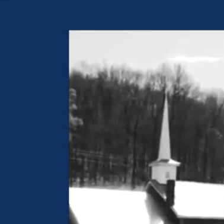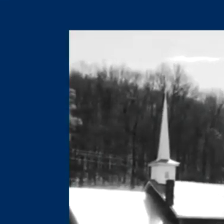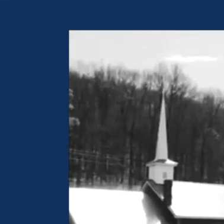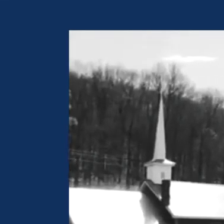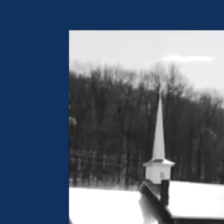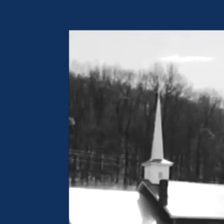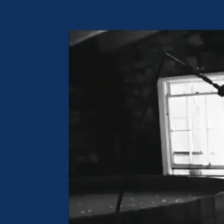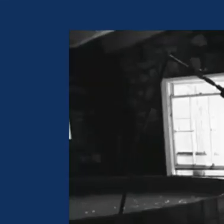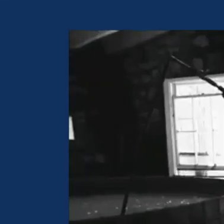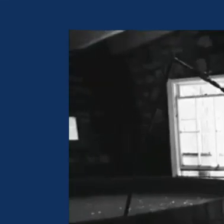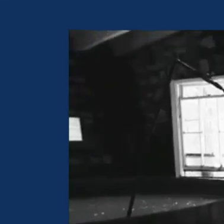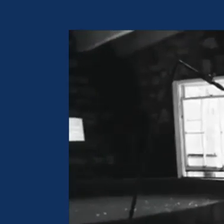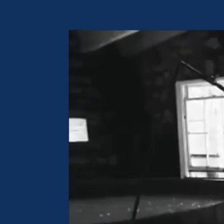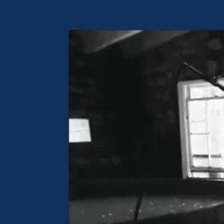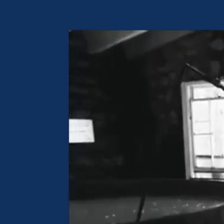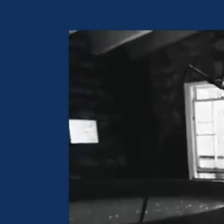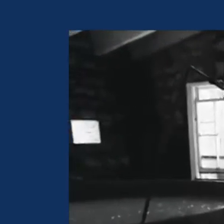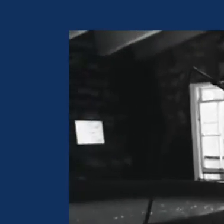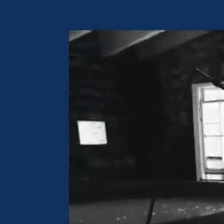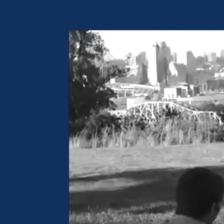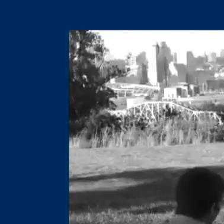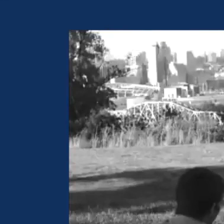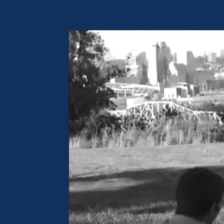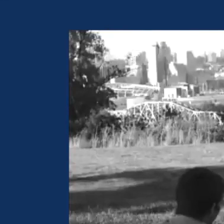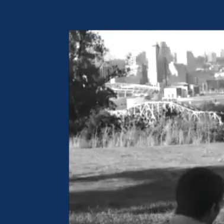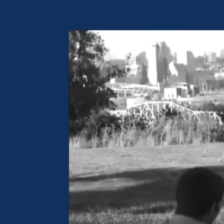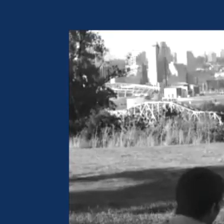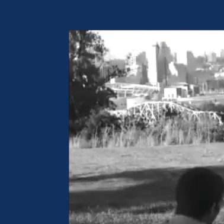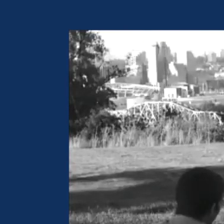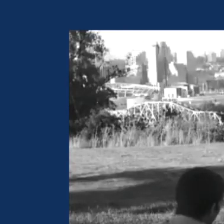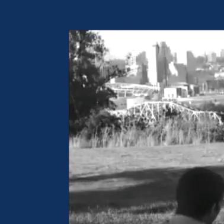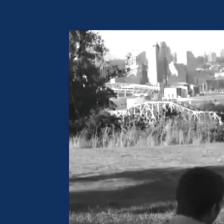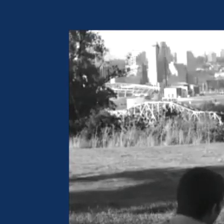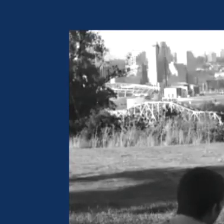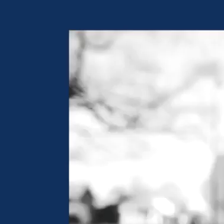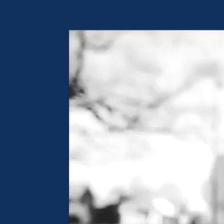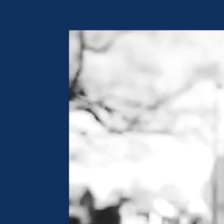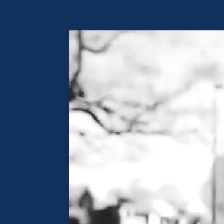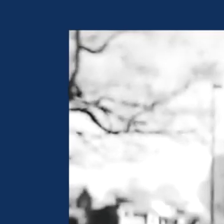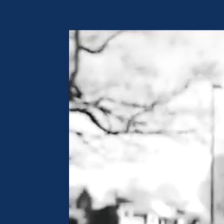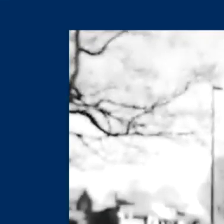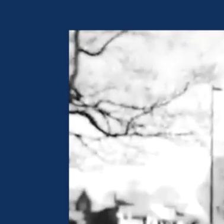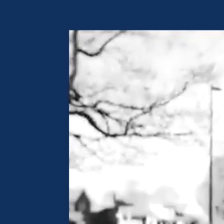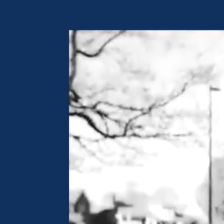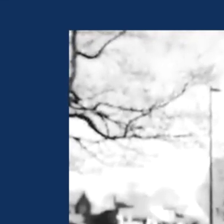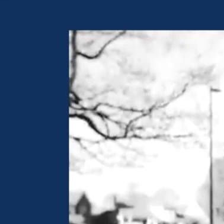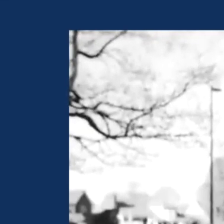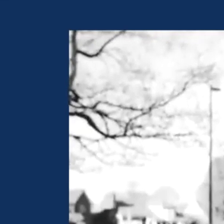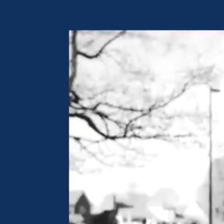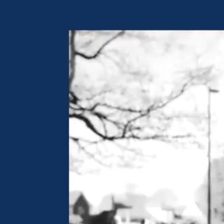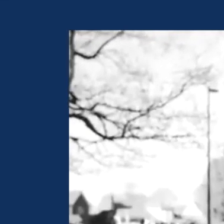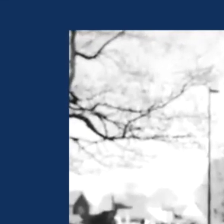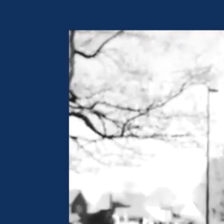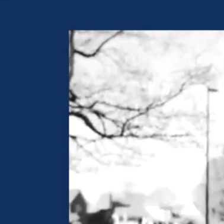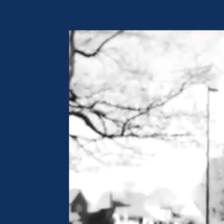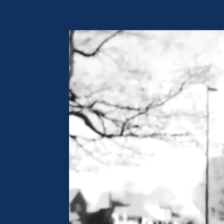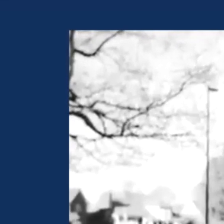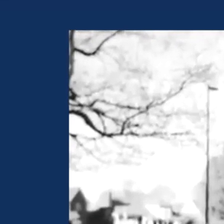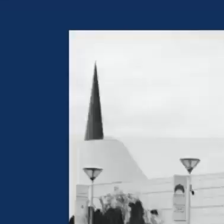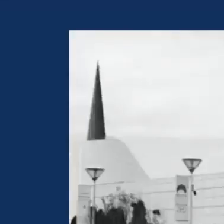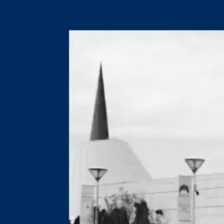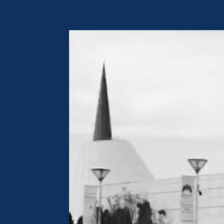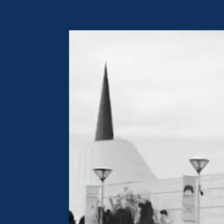on spirit and spirits, friends and families, it feels unnatural not to be